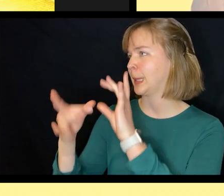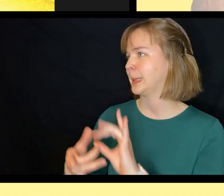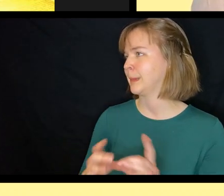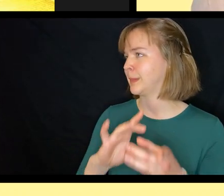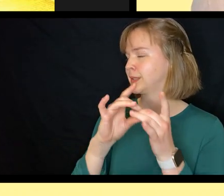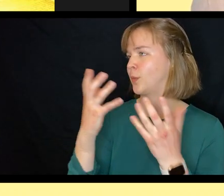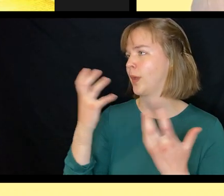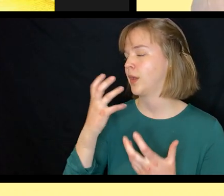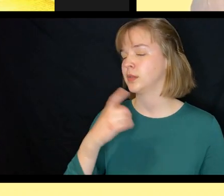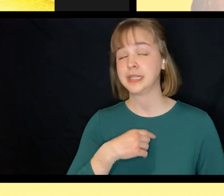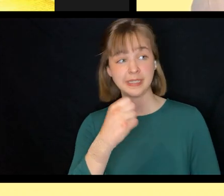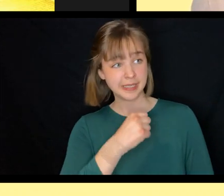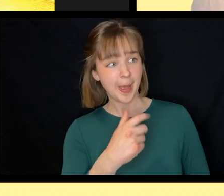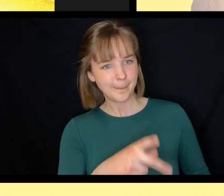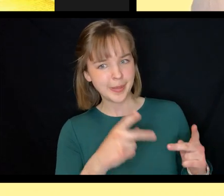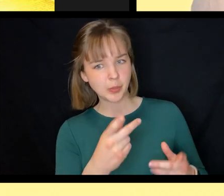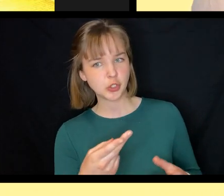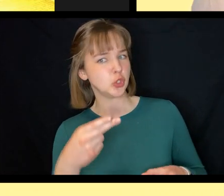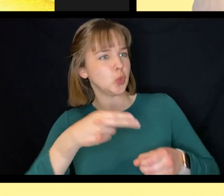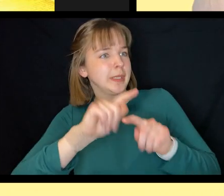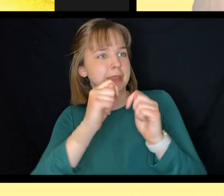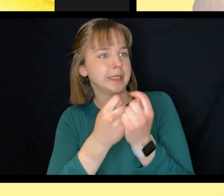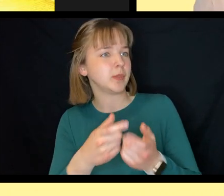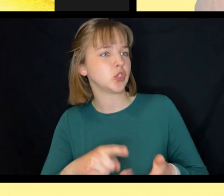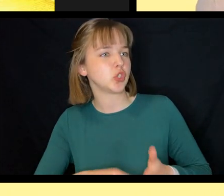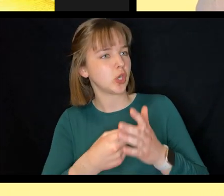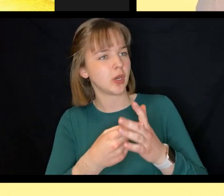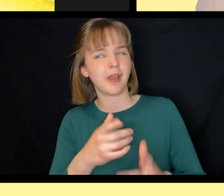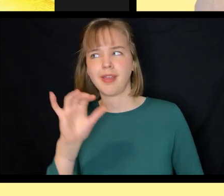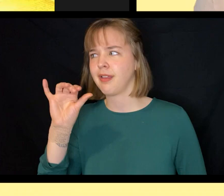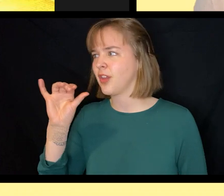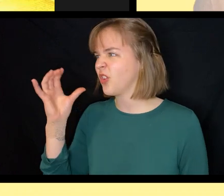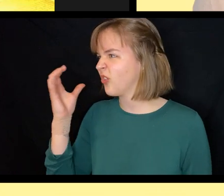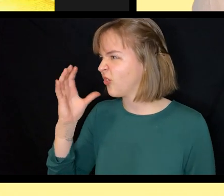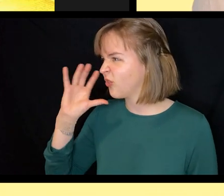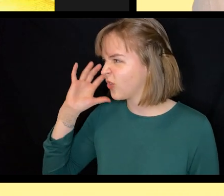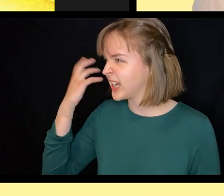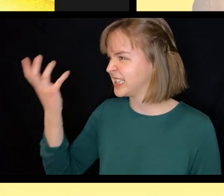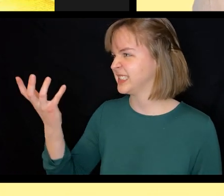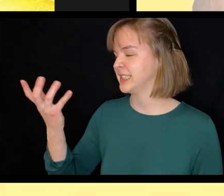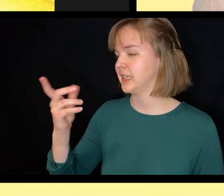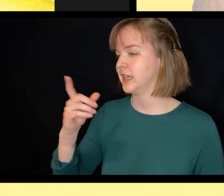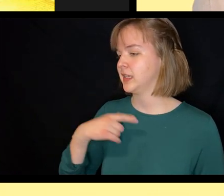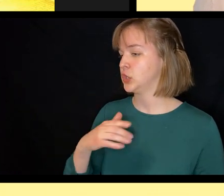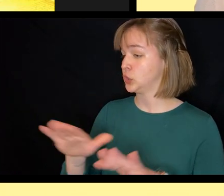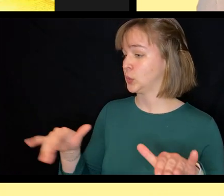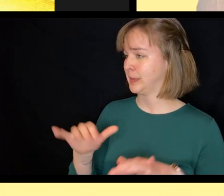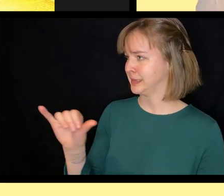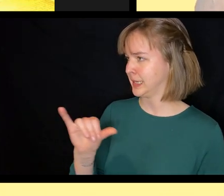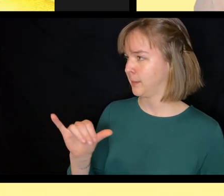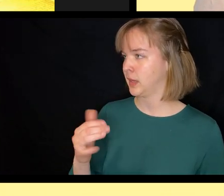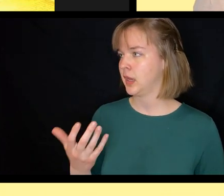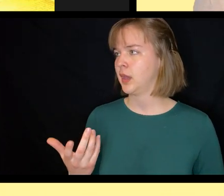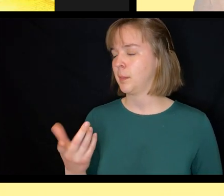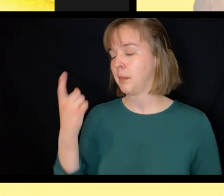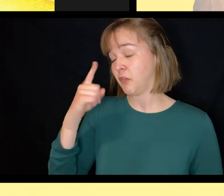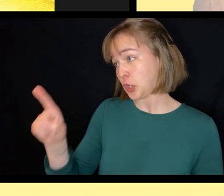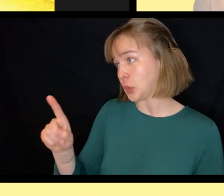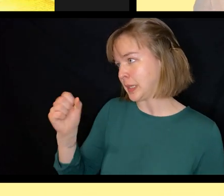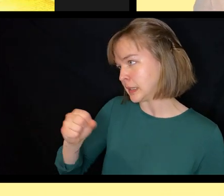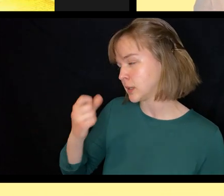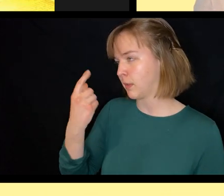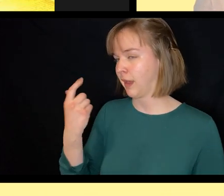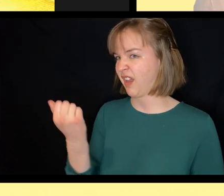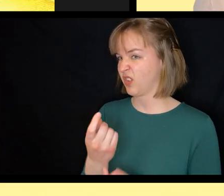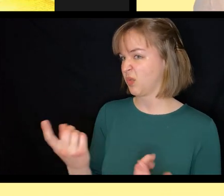Some people just pick it up yeah, and and that's wild to me. turn I out to don't be know if pretty good. swimming works like that. It worked for you. I don't know if that I could do it